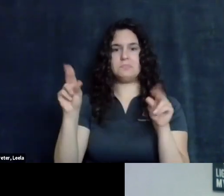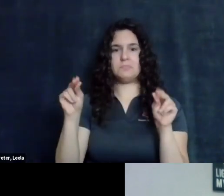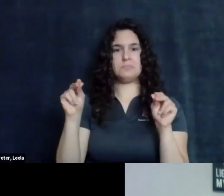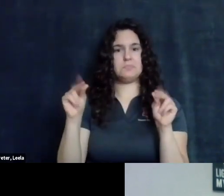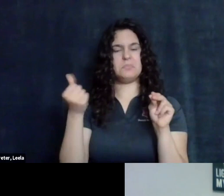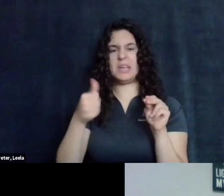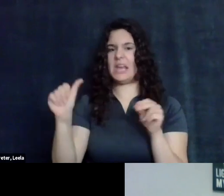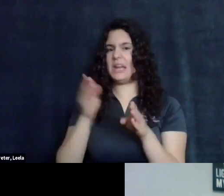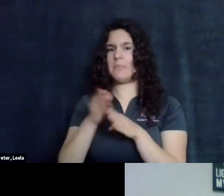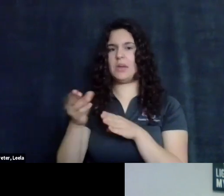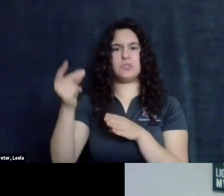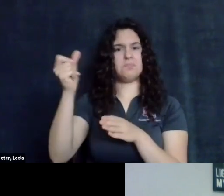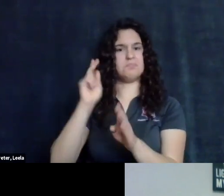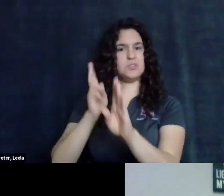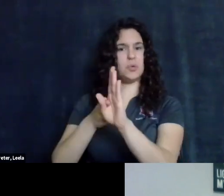major right from day one.